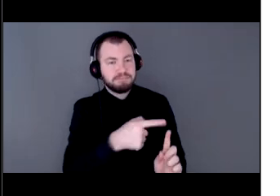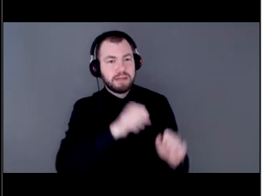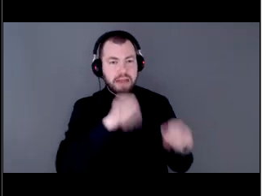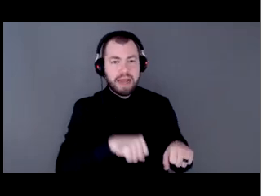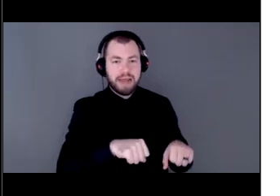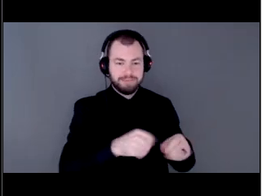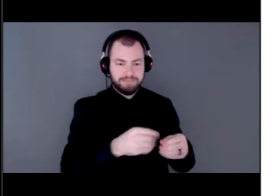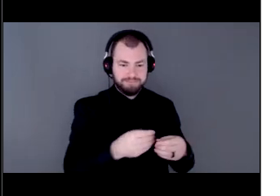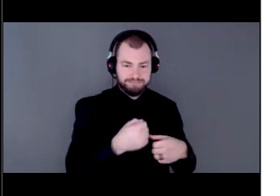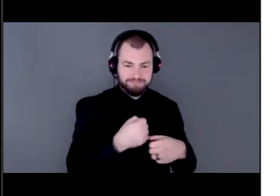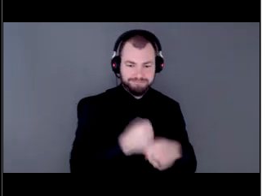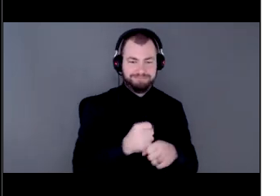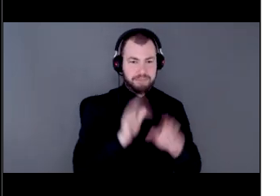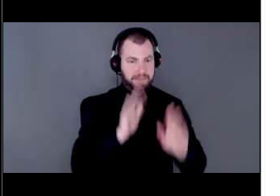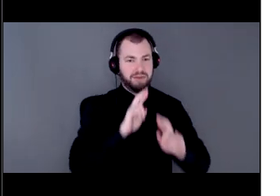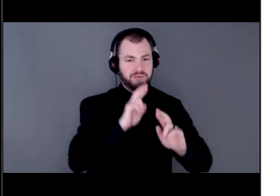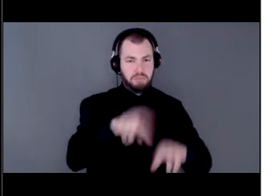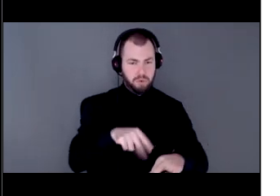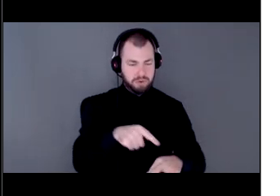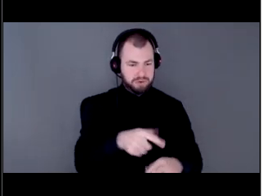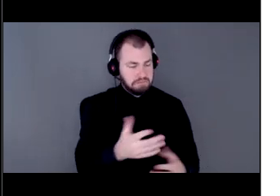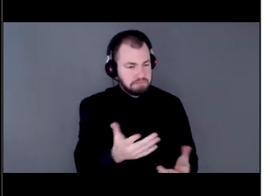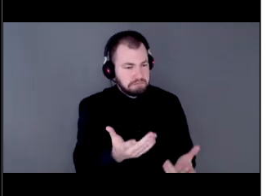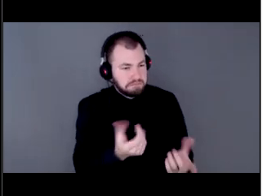reports like that. Yeah, the